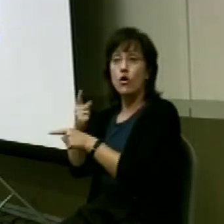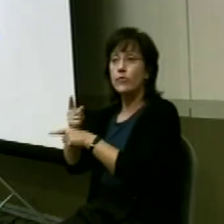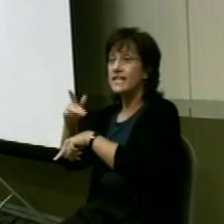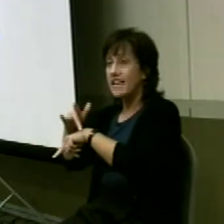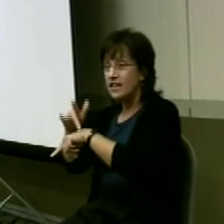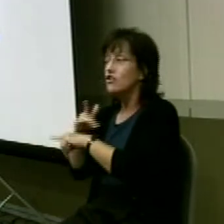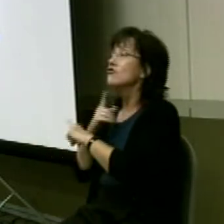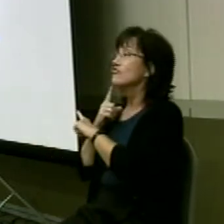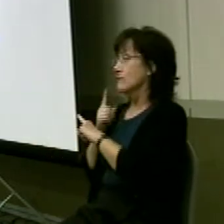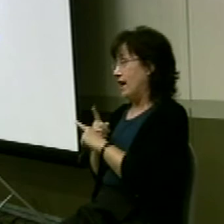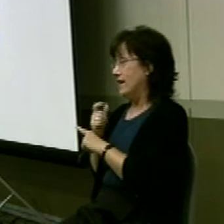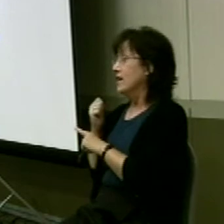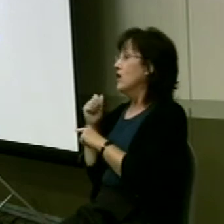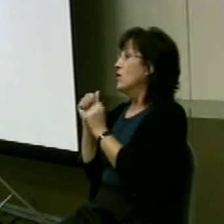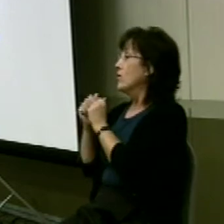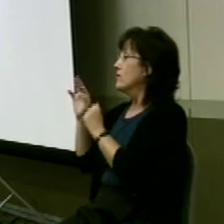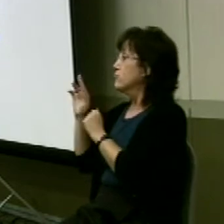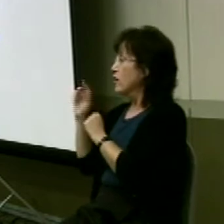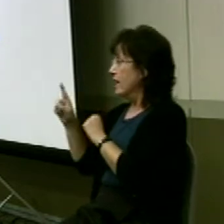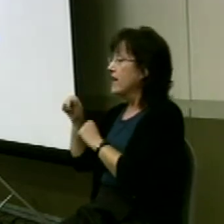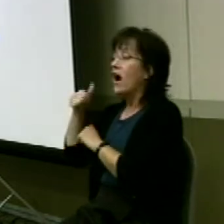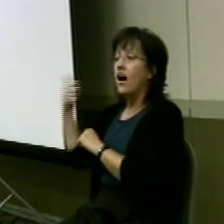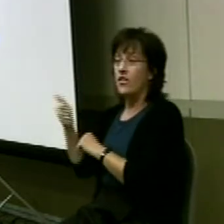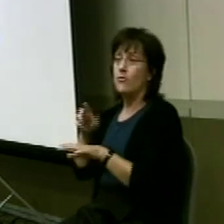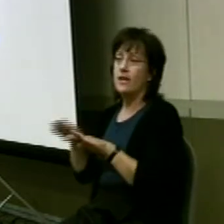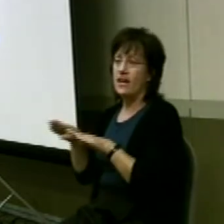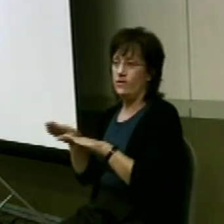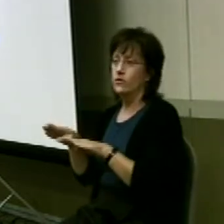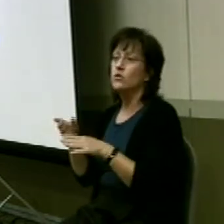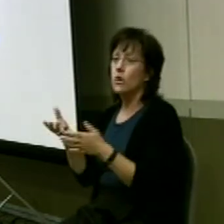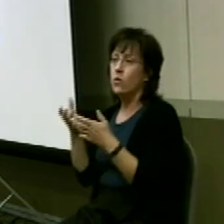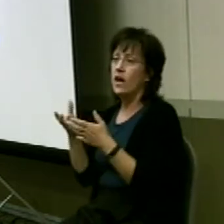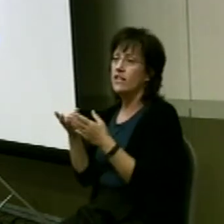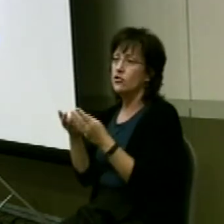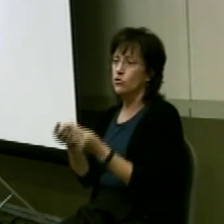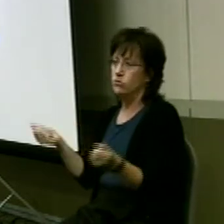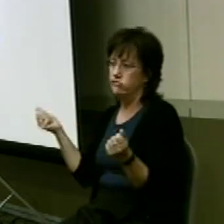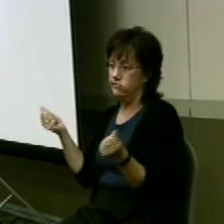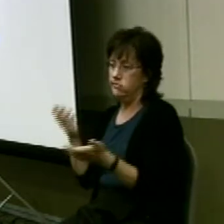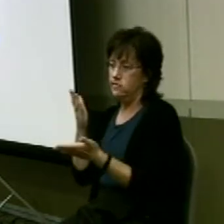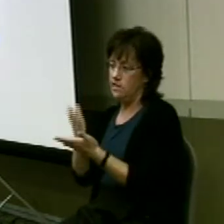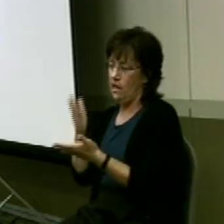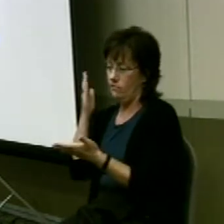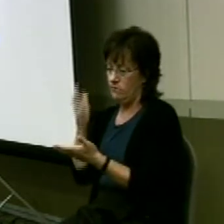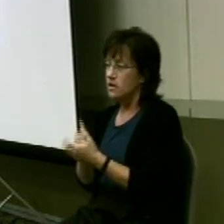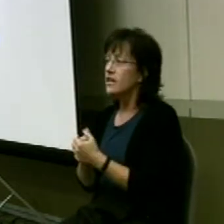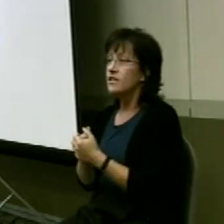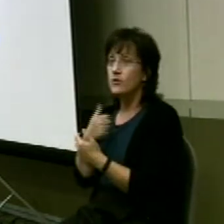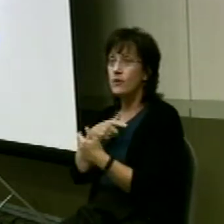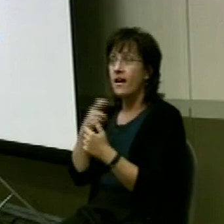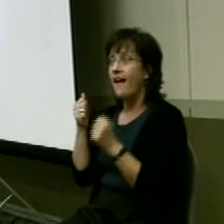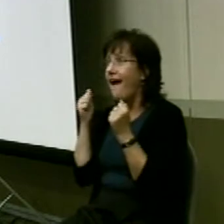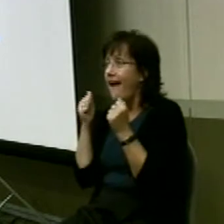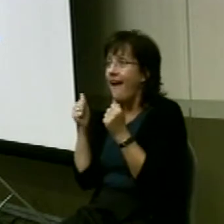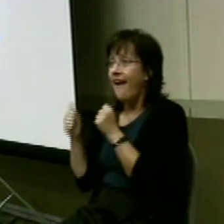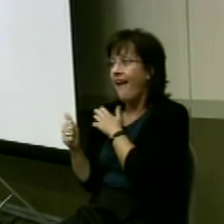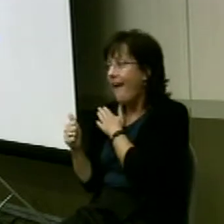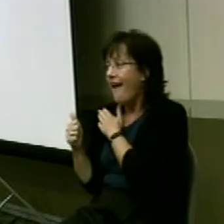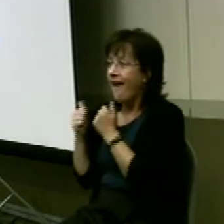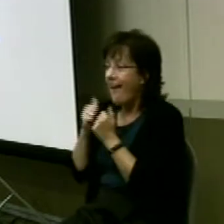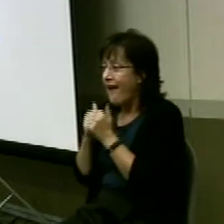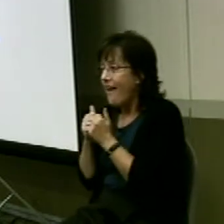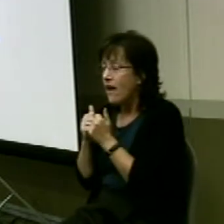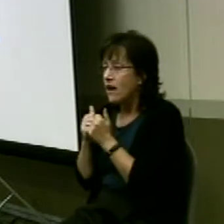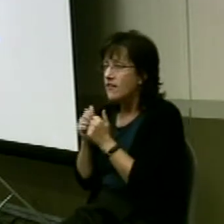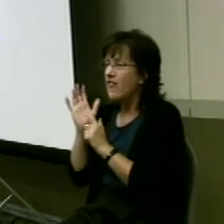that the inappropriate touching. Right. With Brad, we had other behaviors that we also wanted to take care of. So we